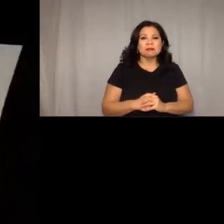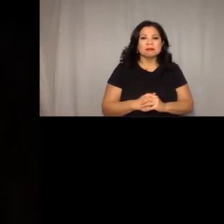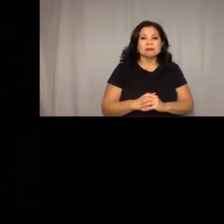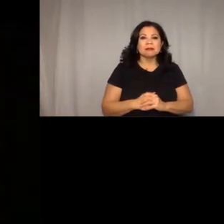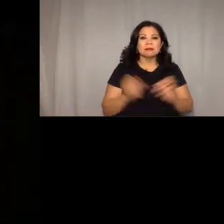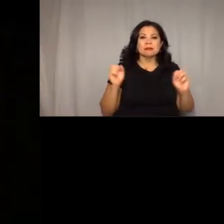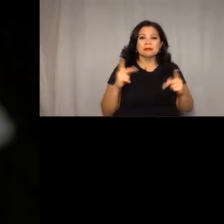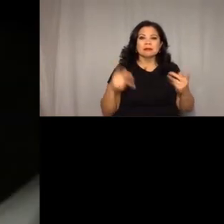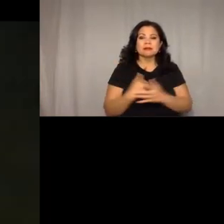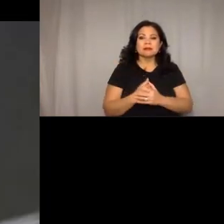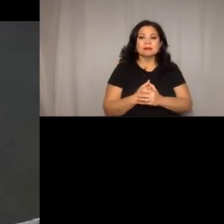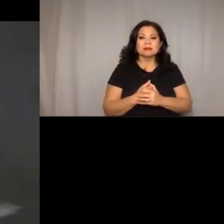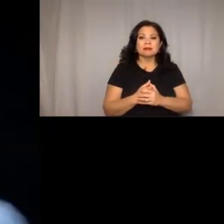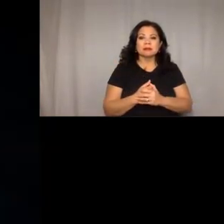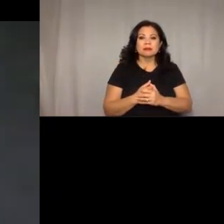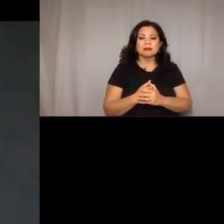All right.